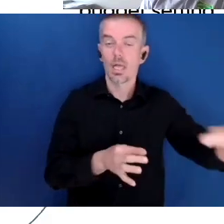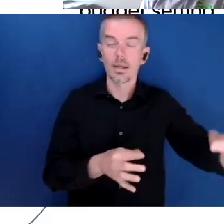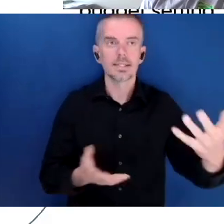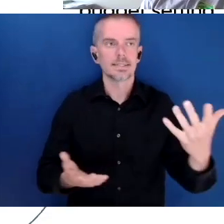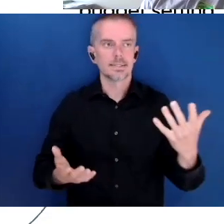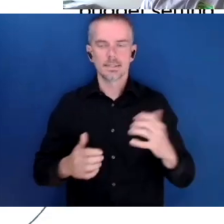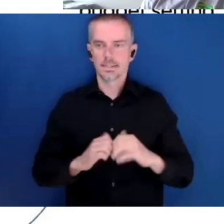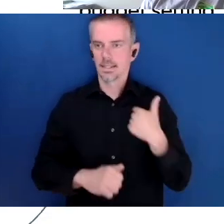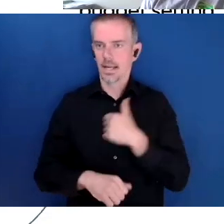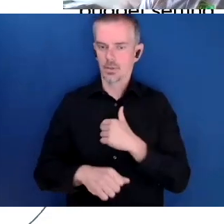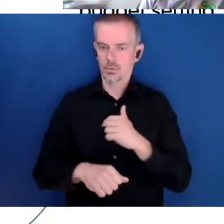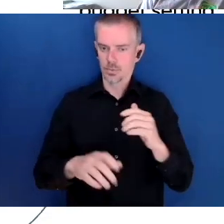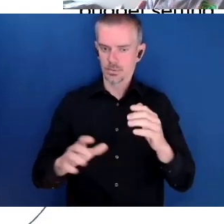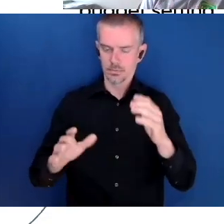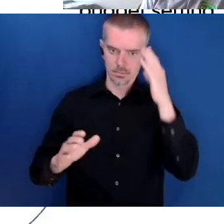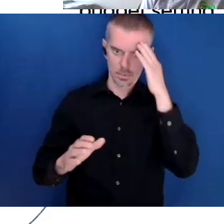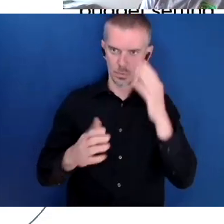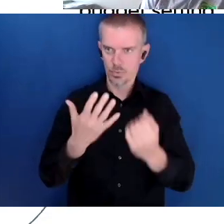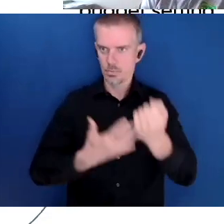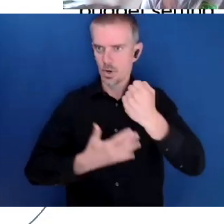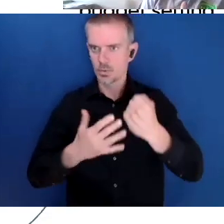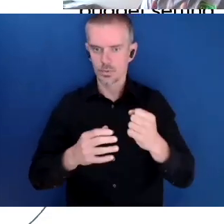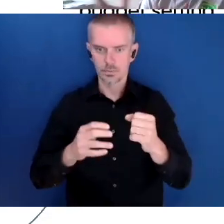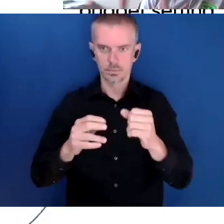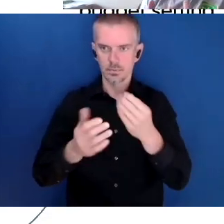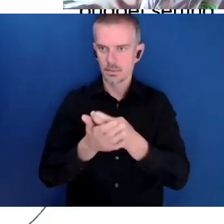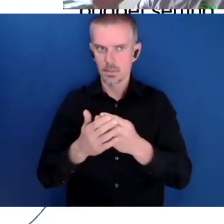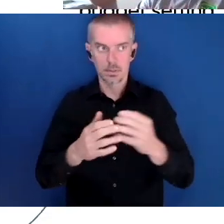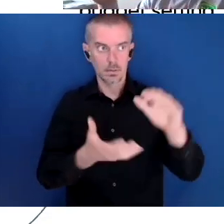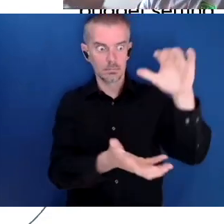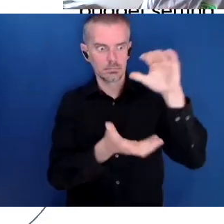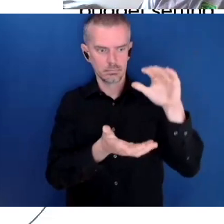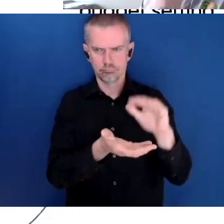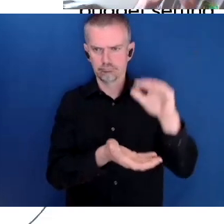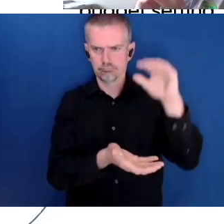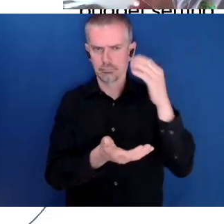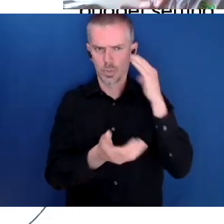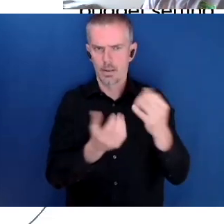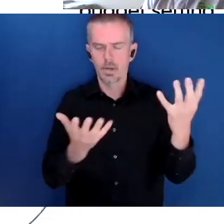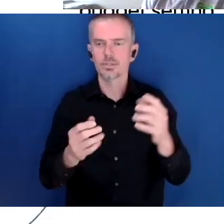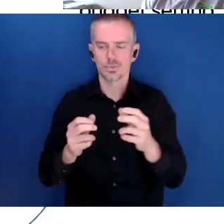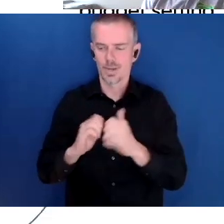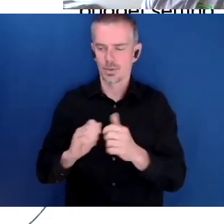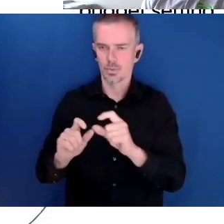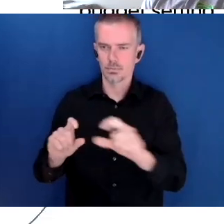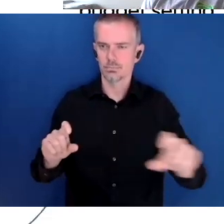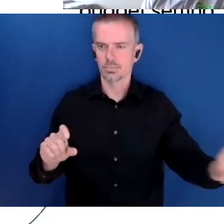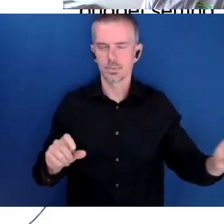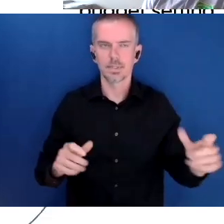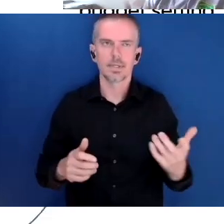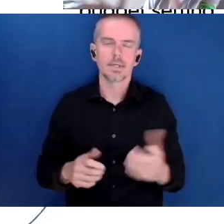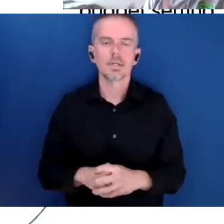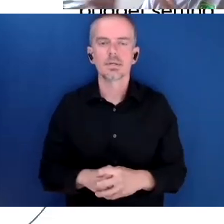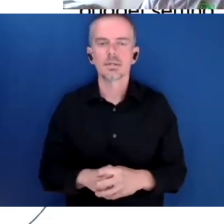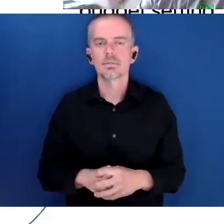that prioritization. And so kind of we'll see how that kind of flows through the work that we've done in